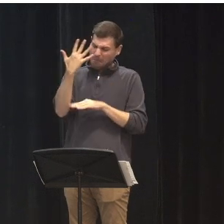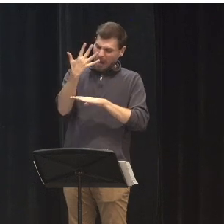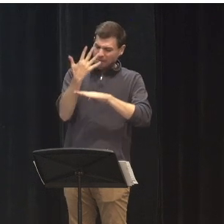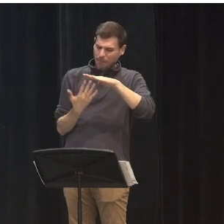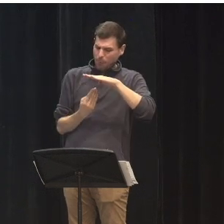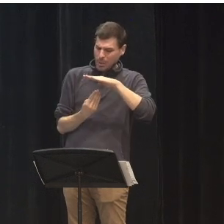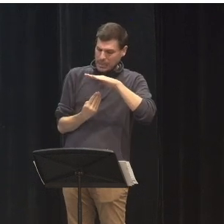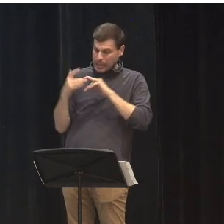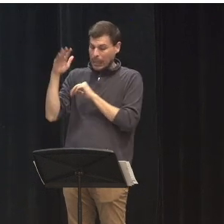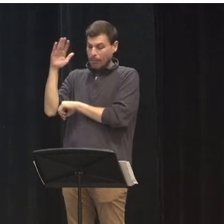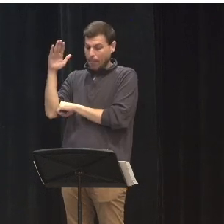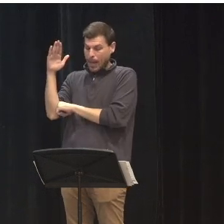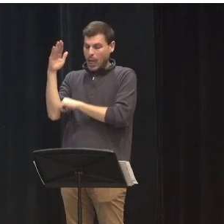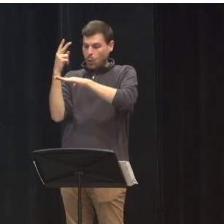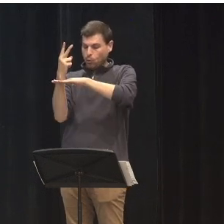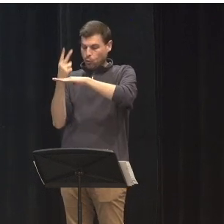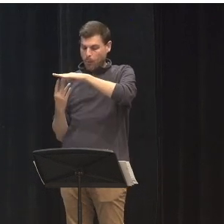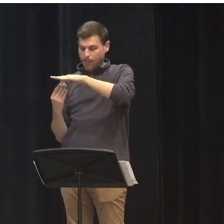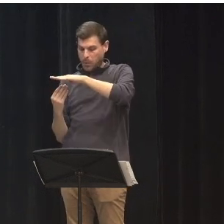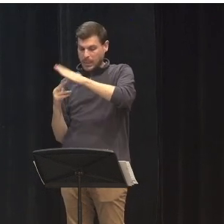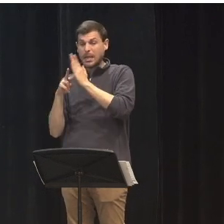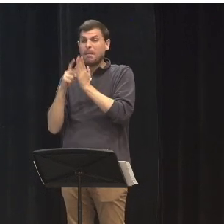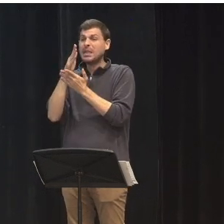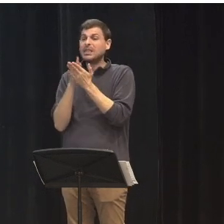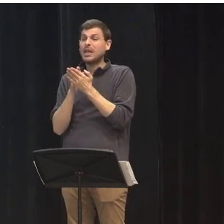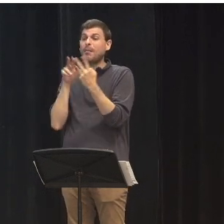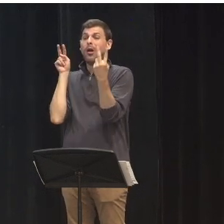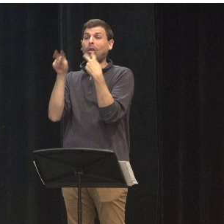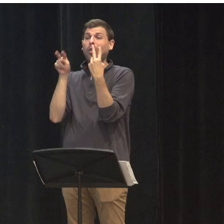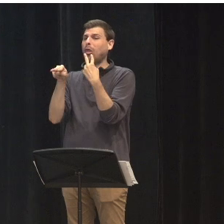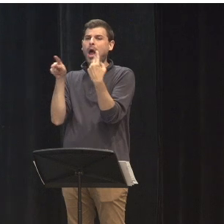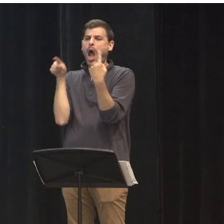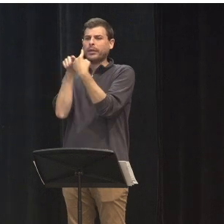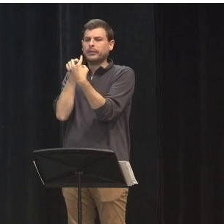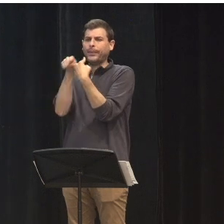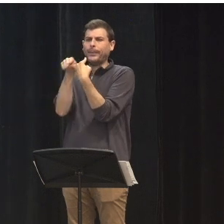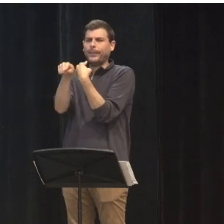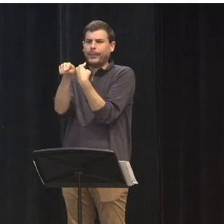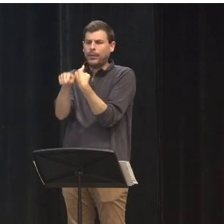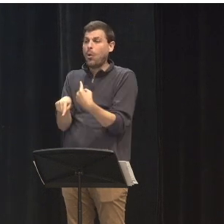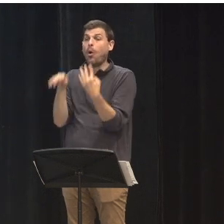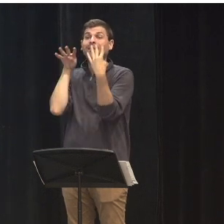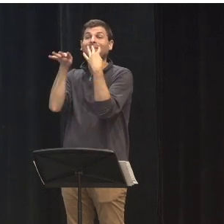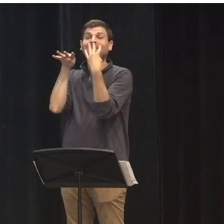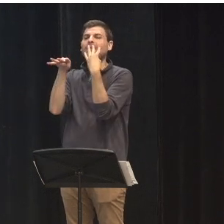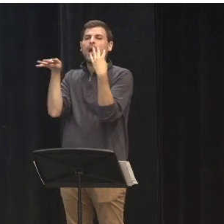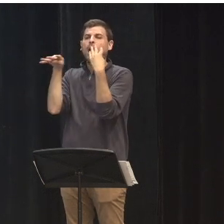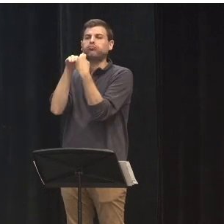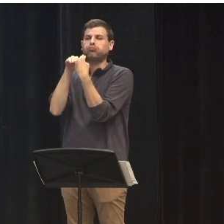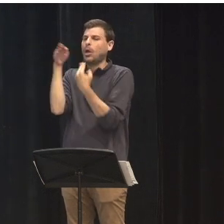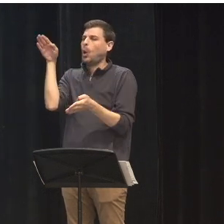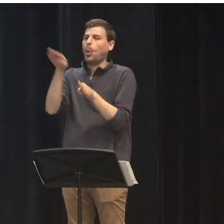MPT, because there will be sidewalk narrowings, diversions, and some temporary closures. We